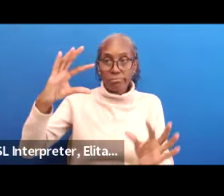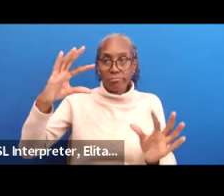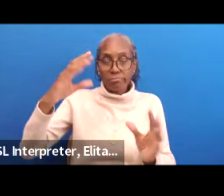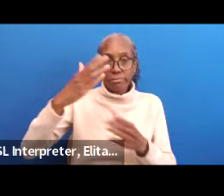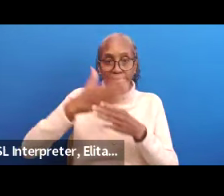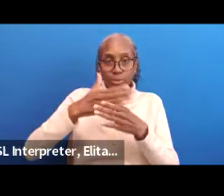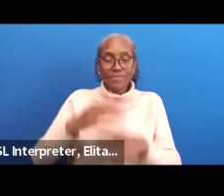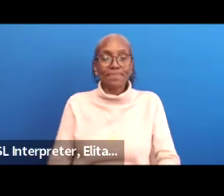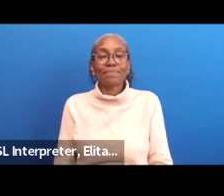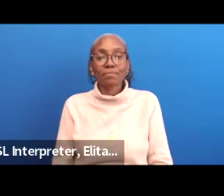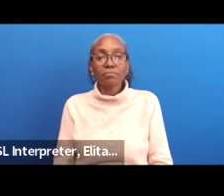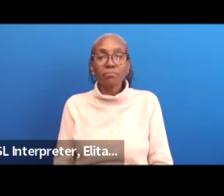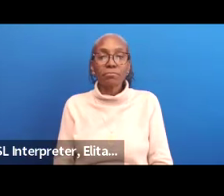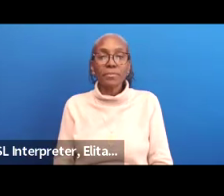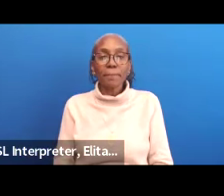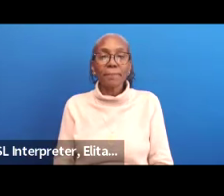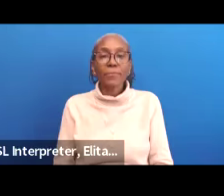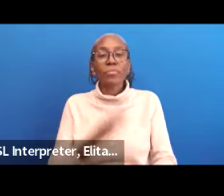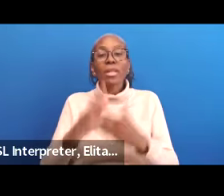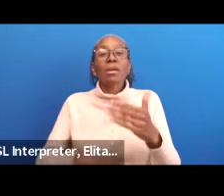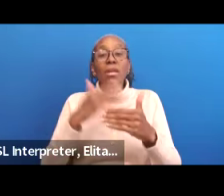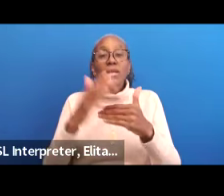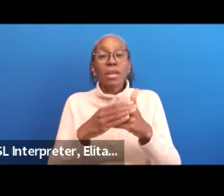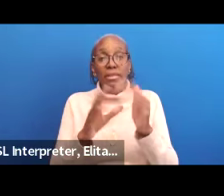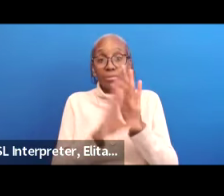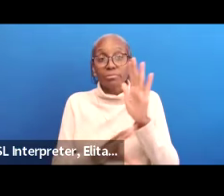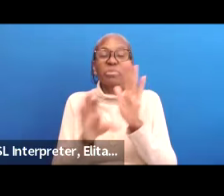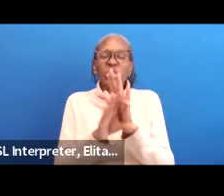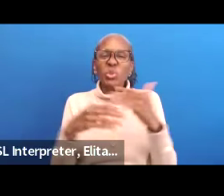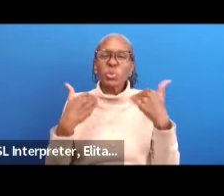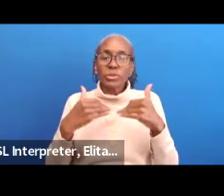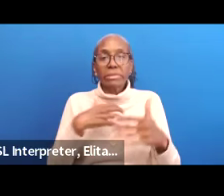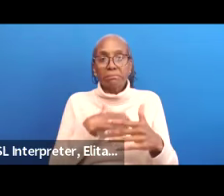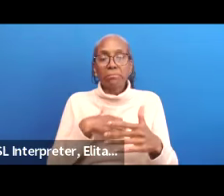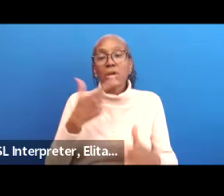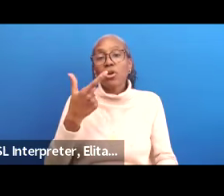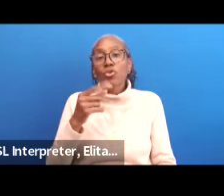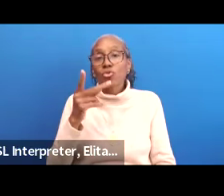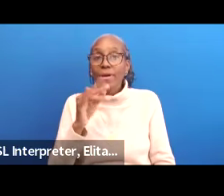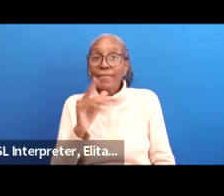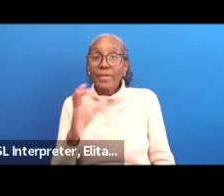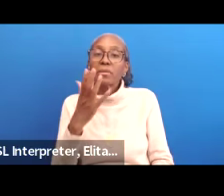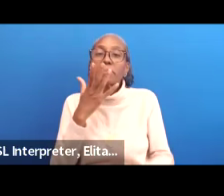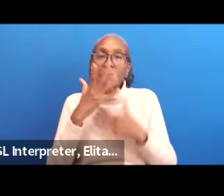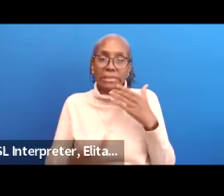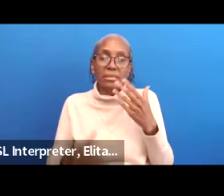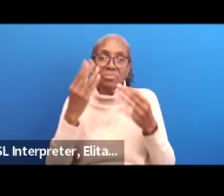The next picture will be also graphic. Next slide.